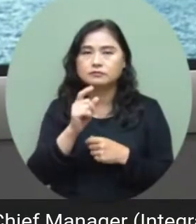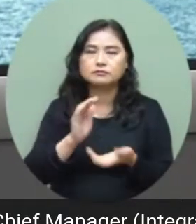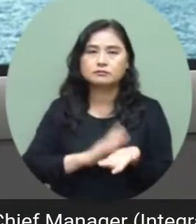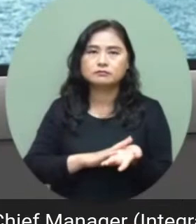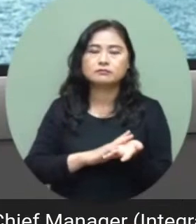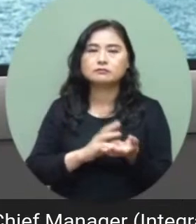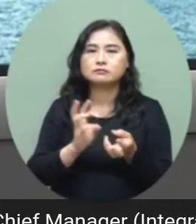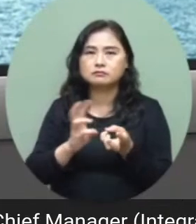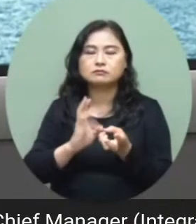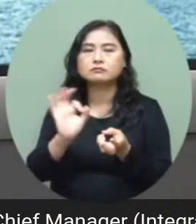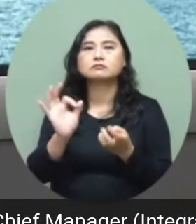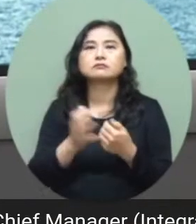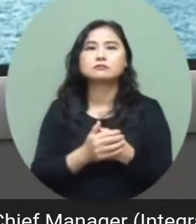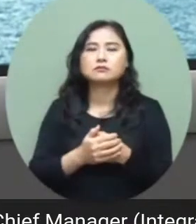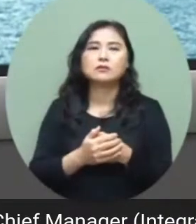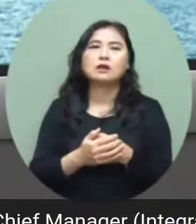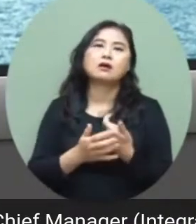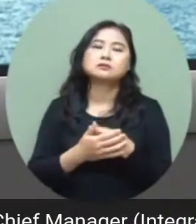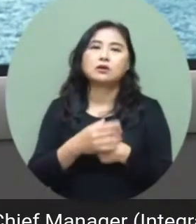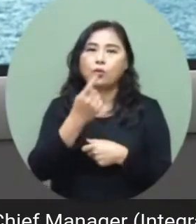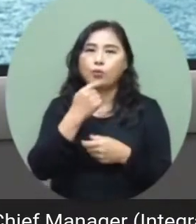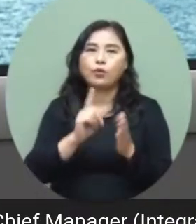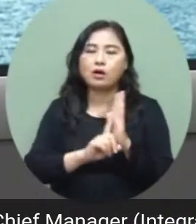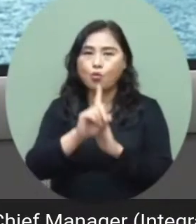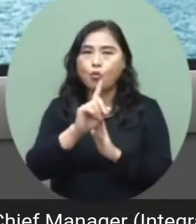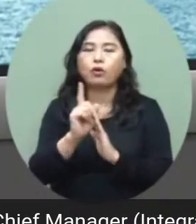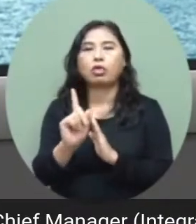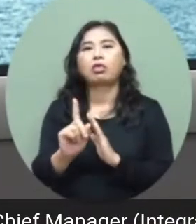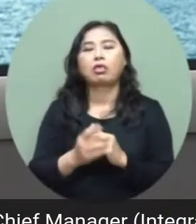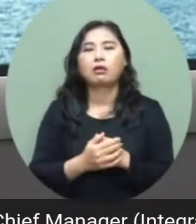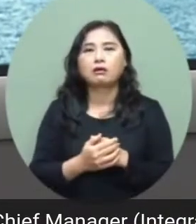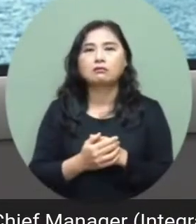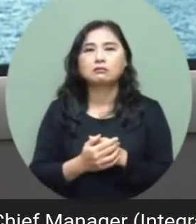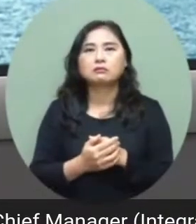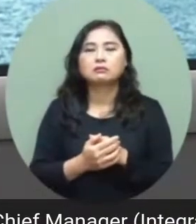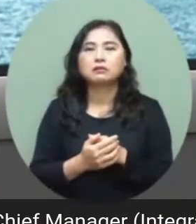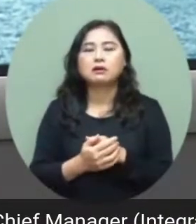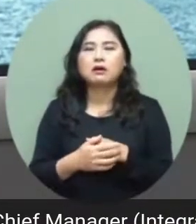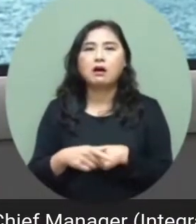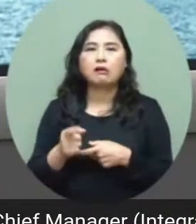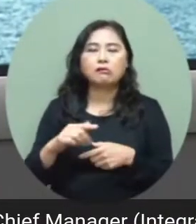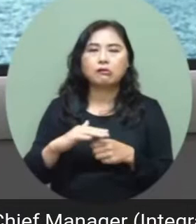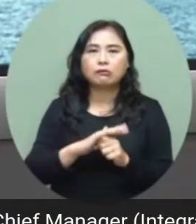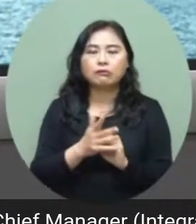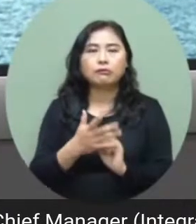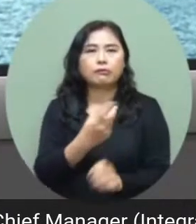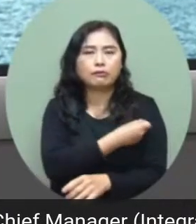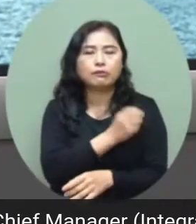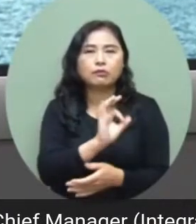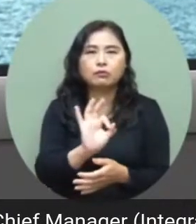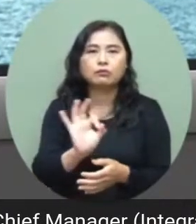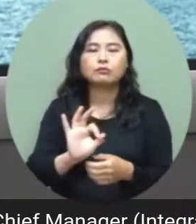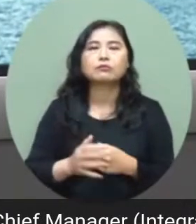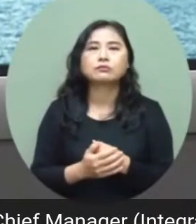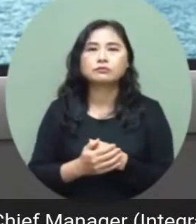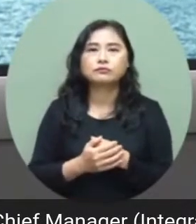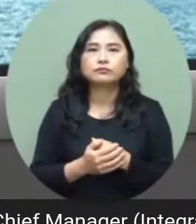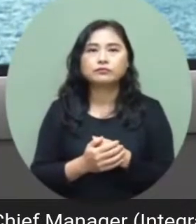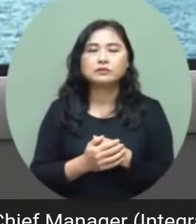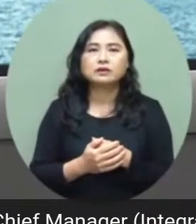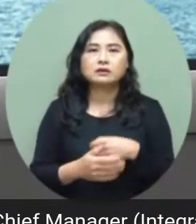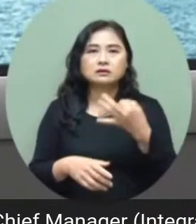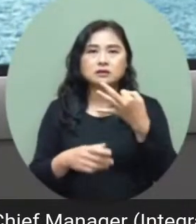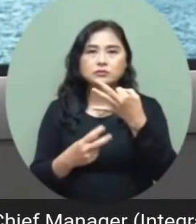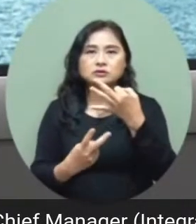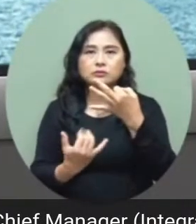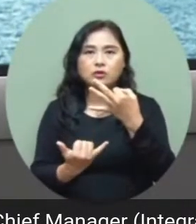he did not have any particular medical condition. He was mainly suffering from hypertension, and he did not have any record of